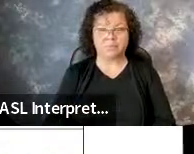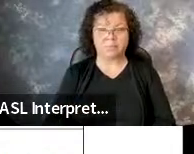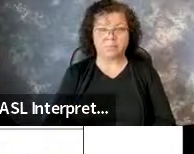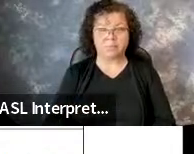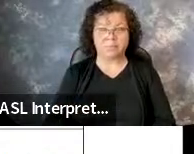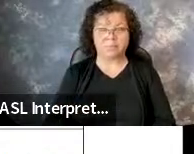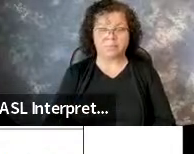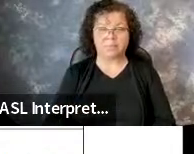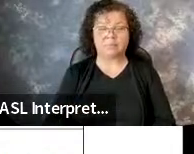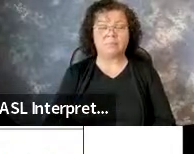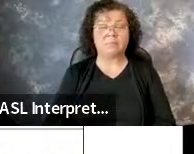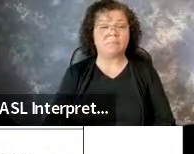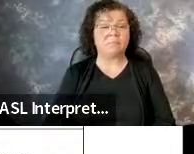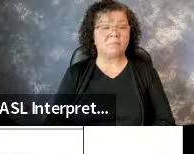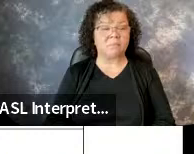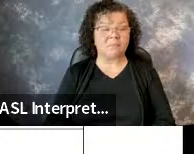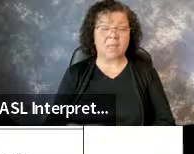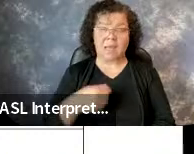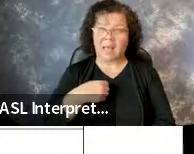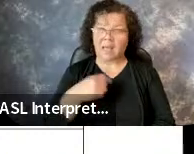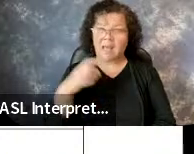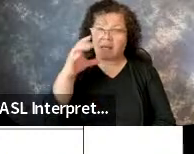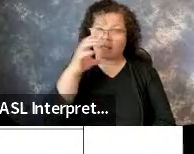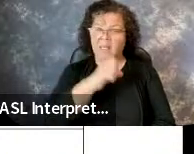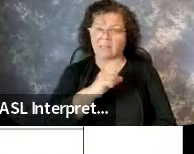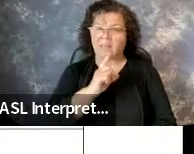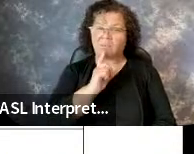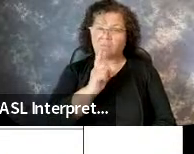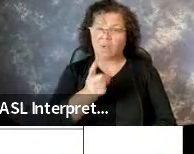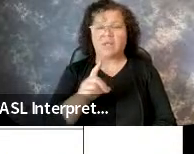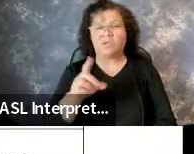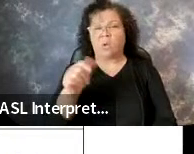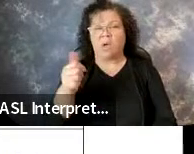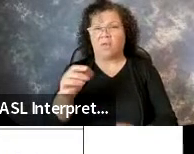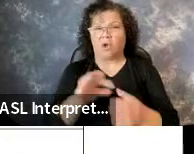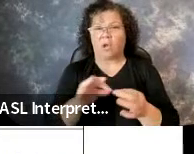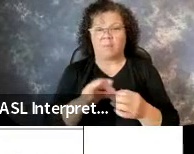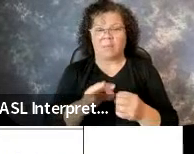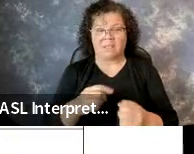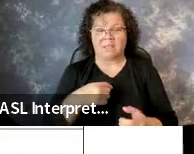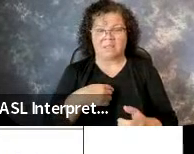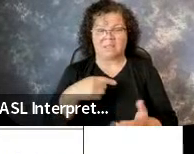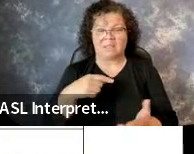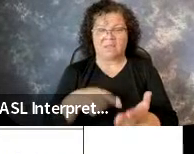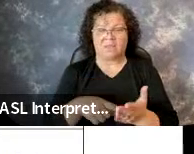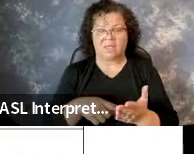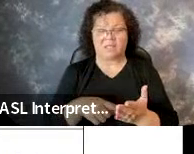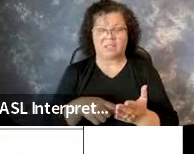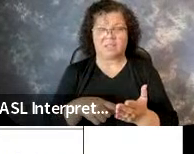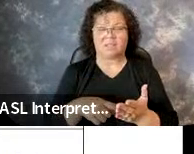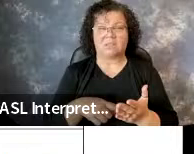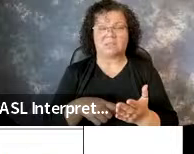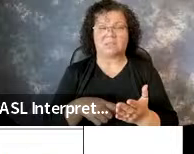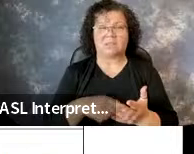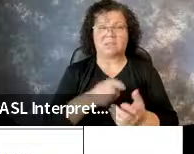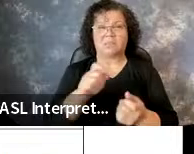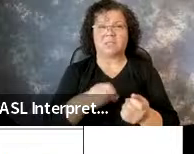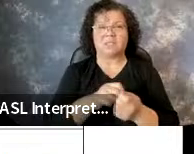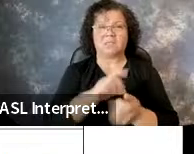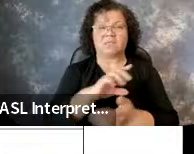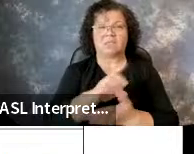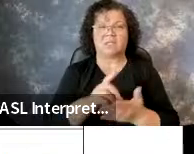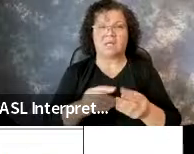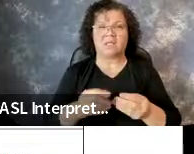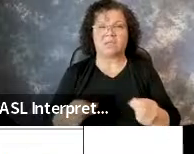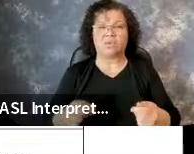Carly? Yeah, I guess similarly to other comments, I think this specific design solutions are maybe not what we want to list here,